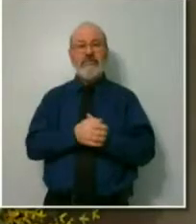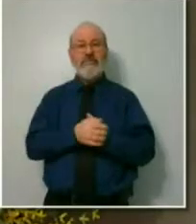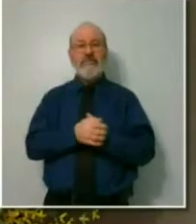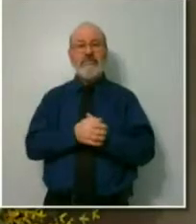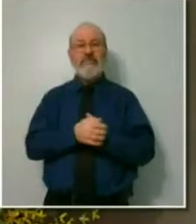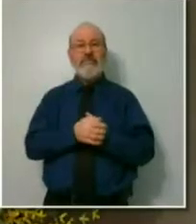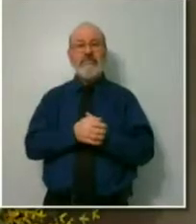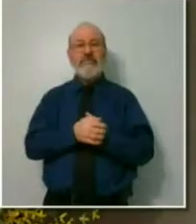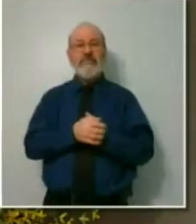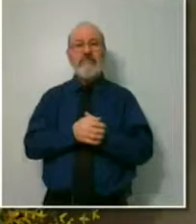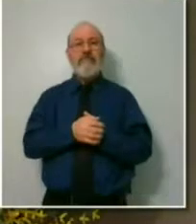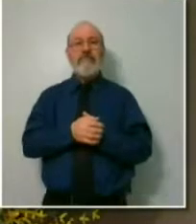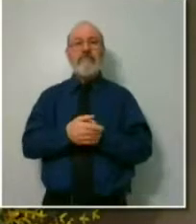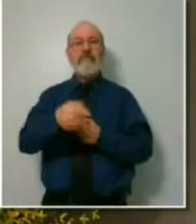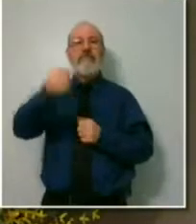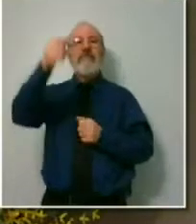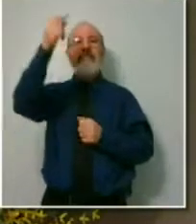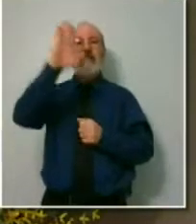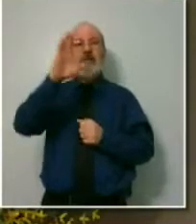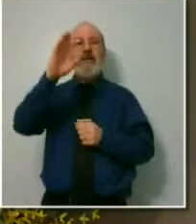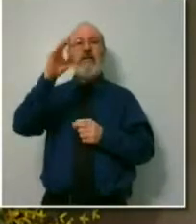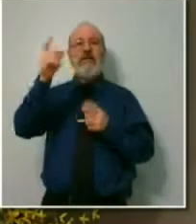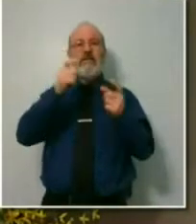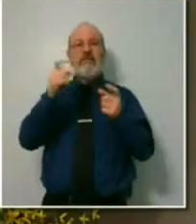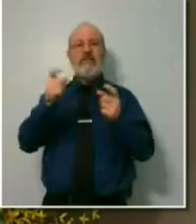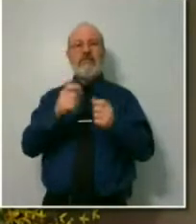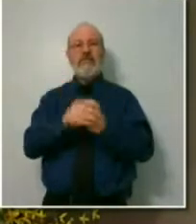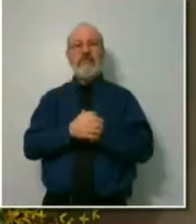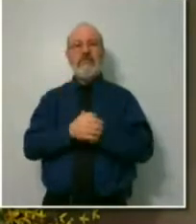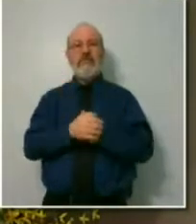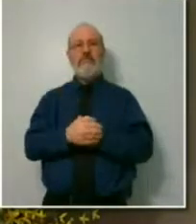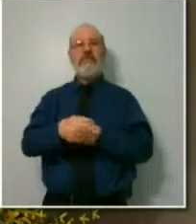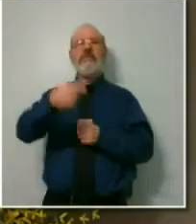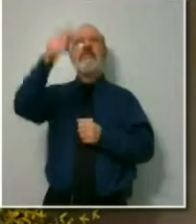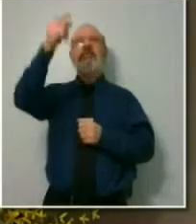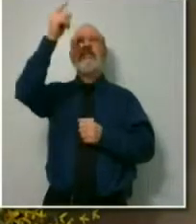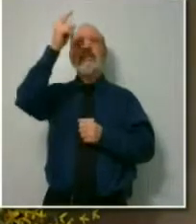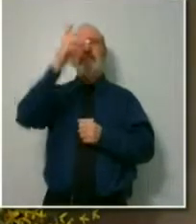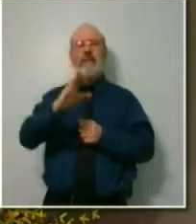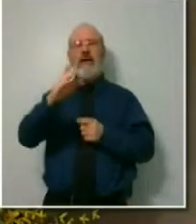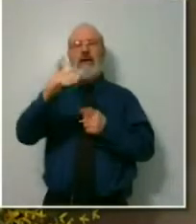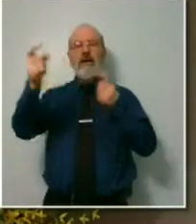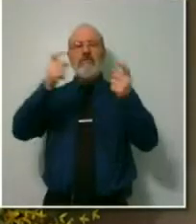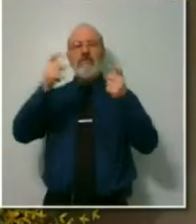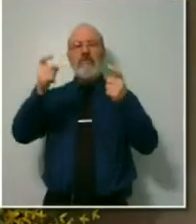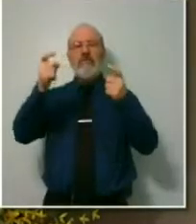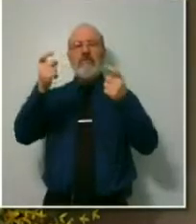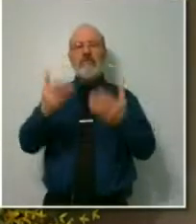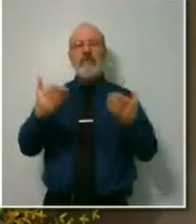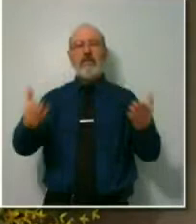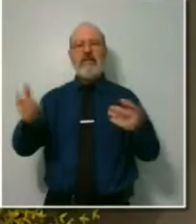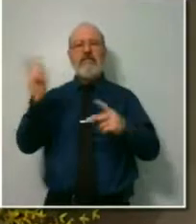God is in control. God governs the affairs of man.